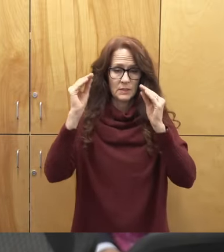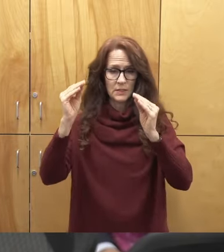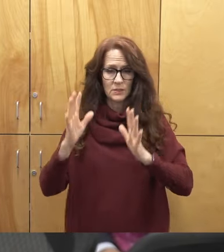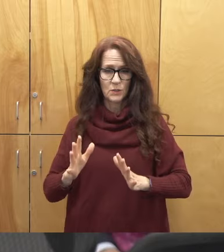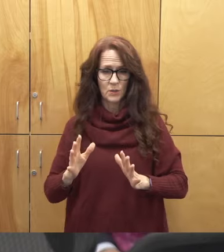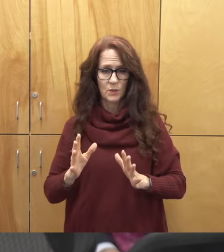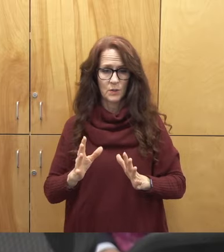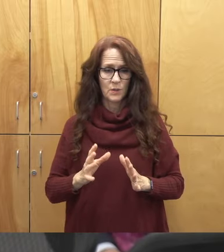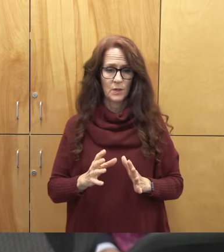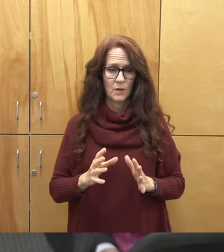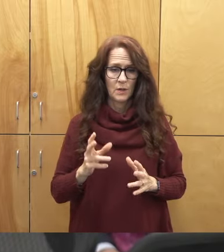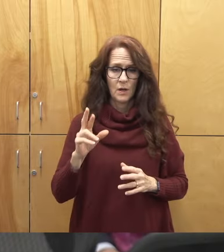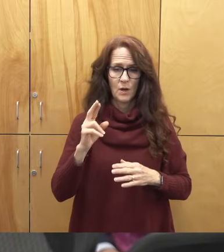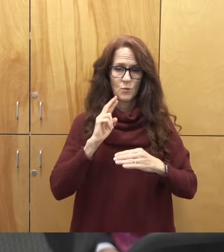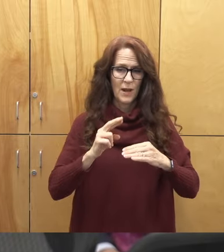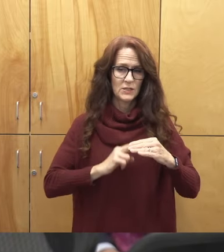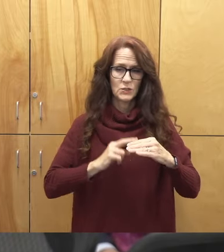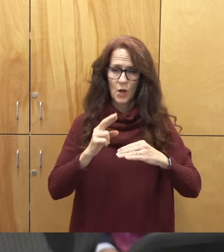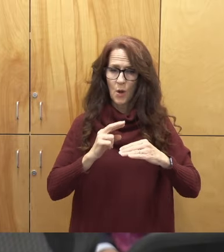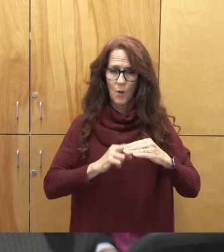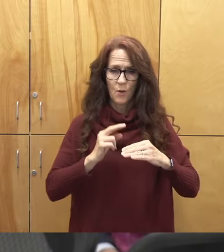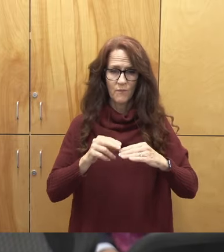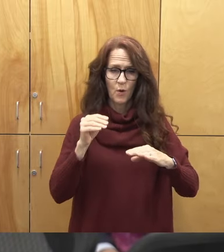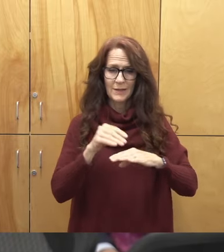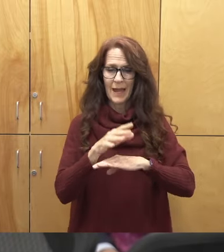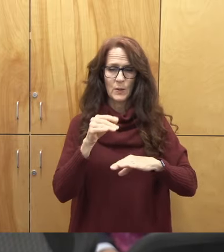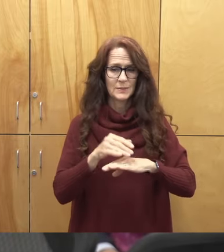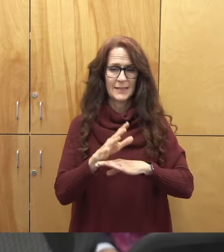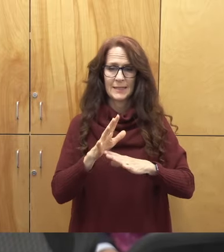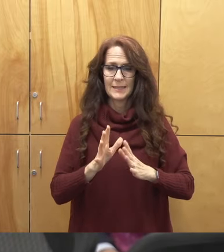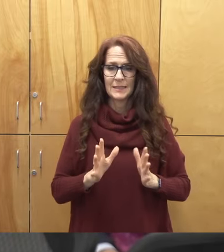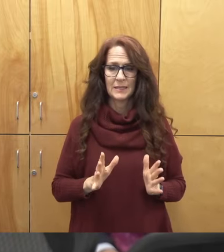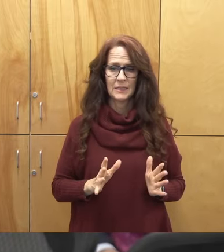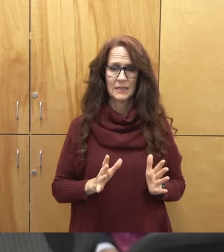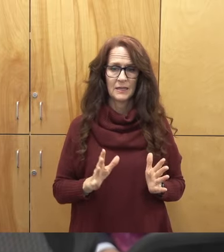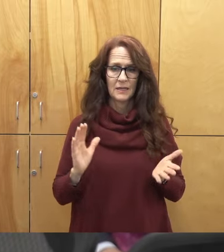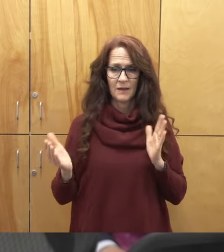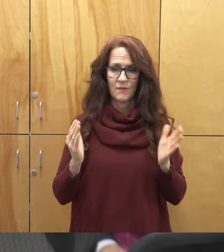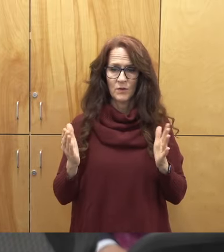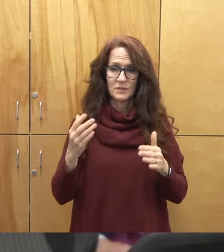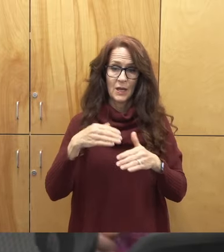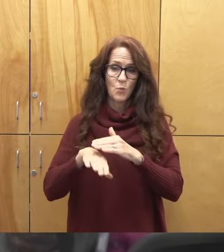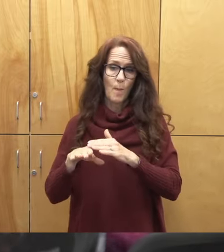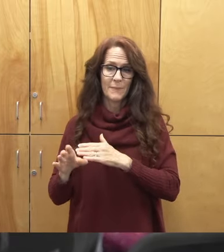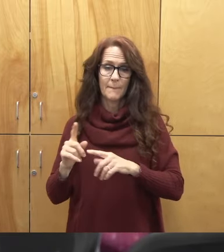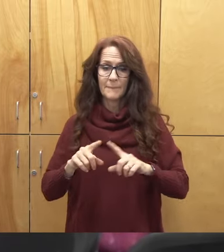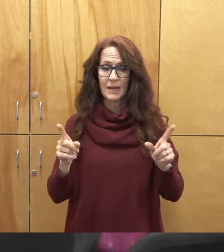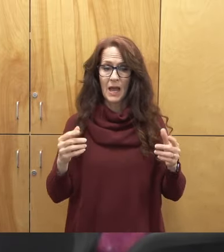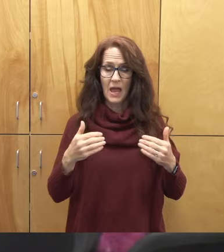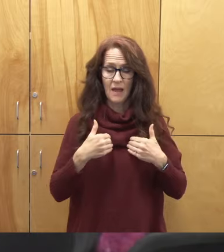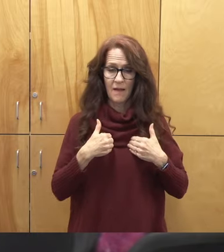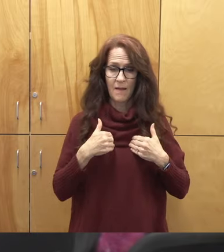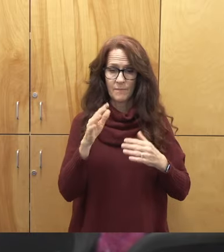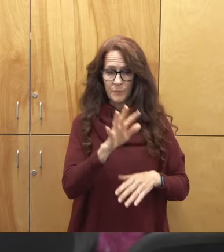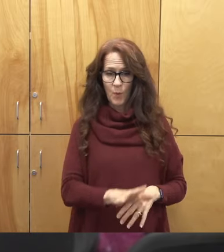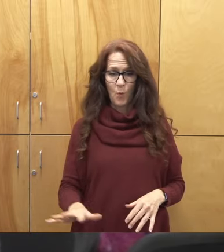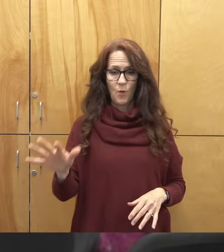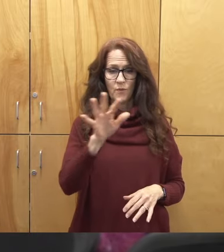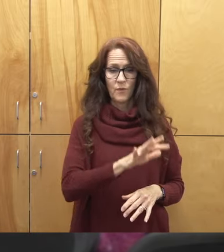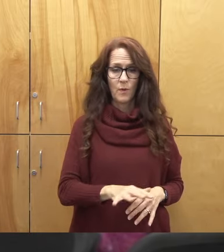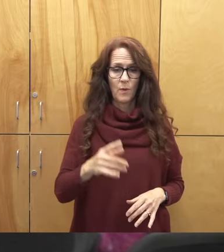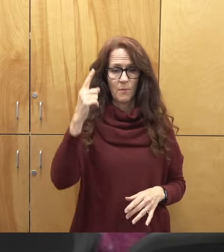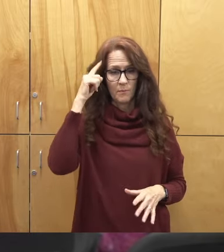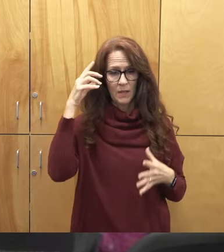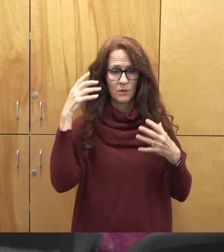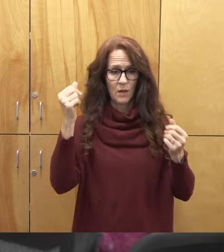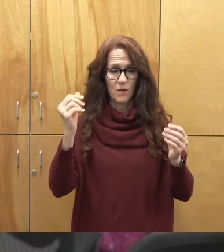I don't have the student teacher ratio for the counseling versus enrollment, but I do have the overall mental health